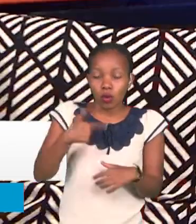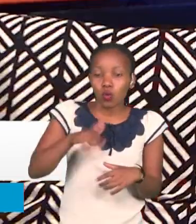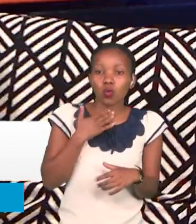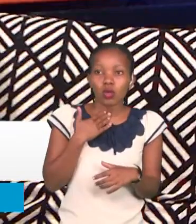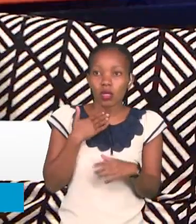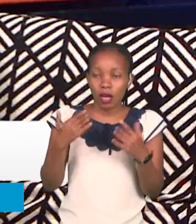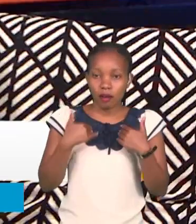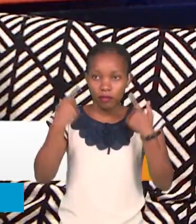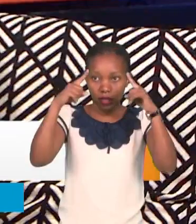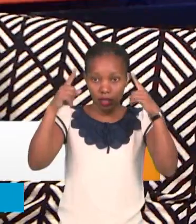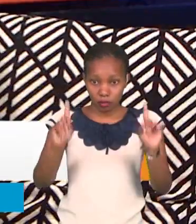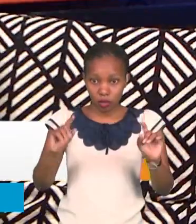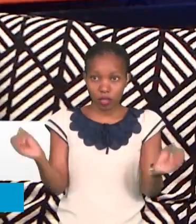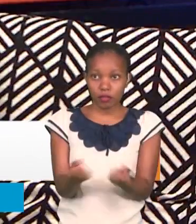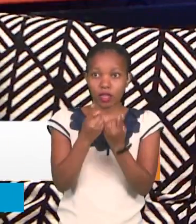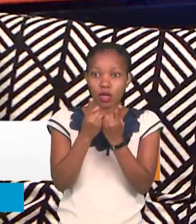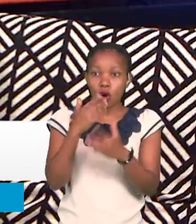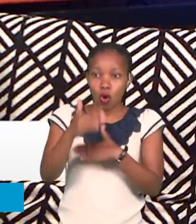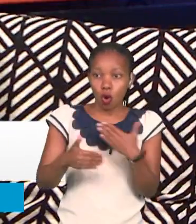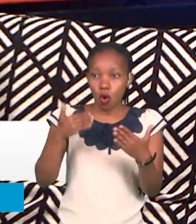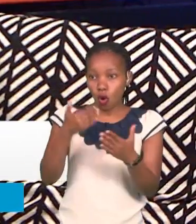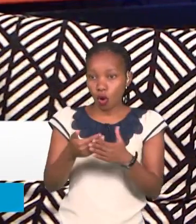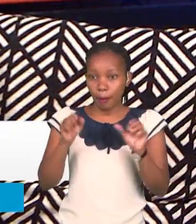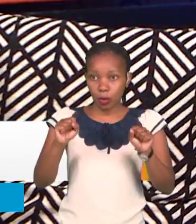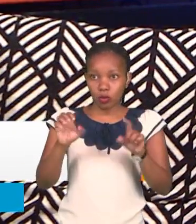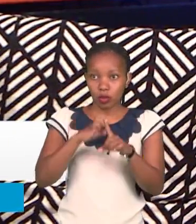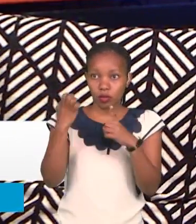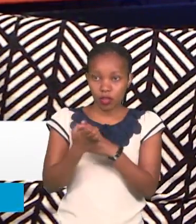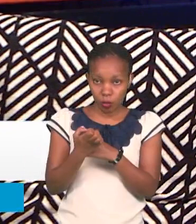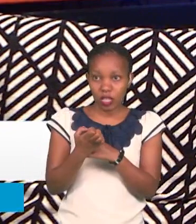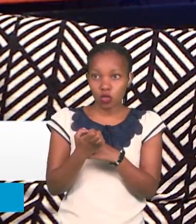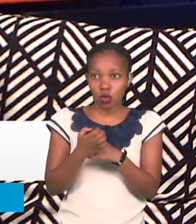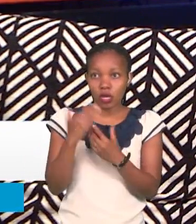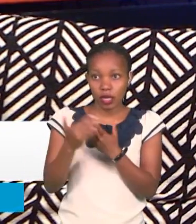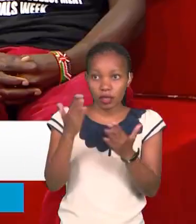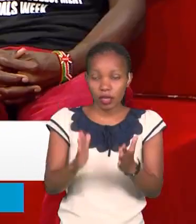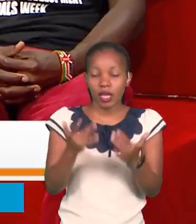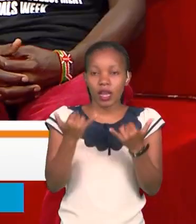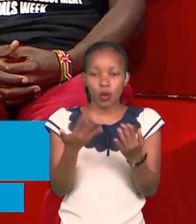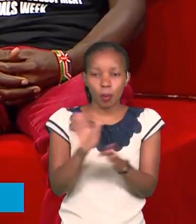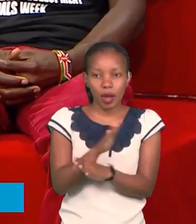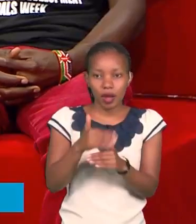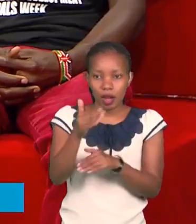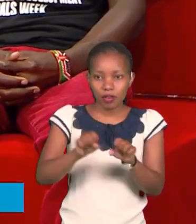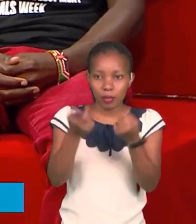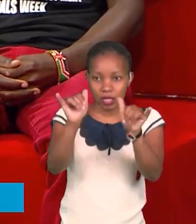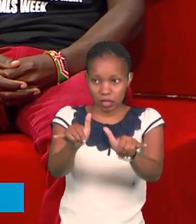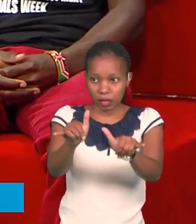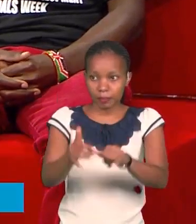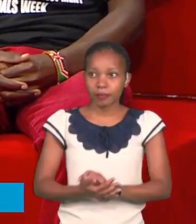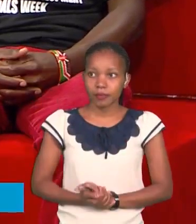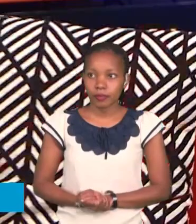having a successful event. Mm. And indeed, all of us are environmental warriors. Yes. Yes. We'll be back after the break, so keep it switched.